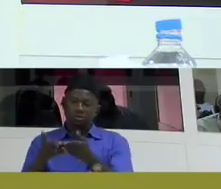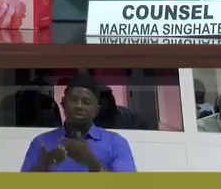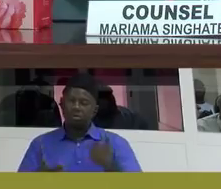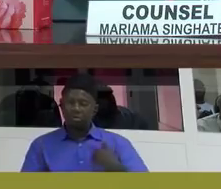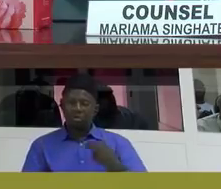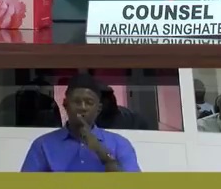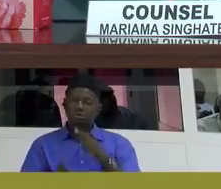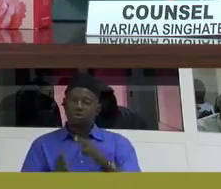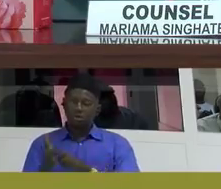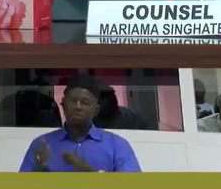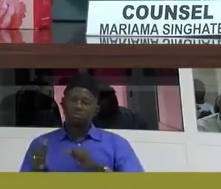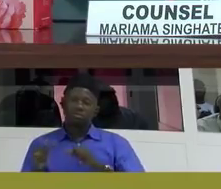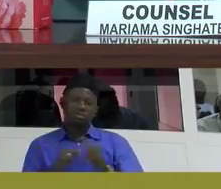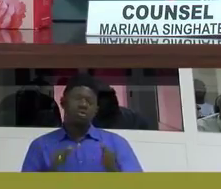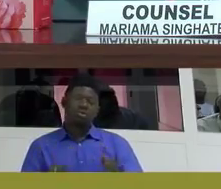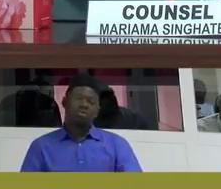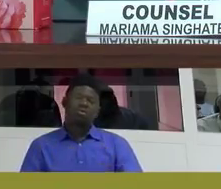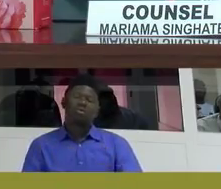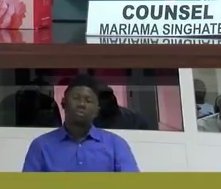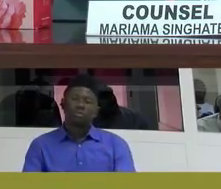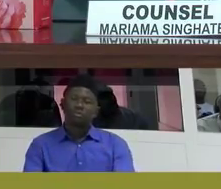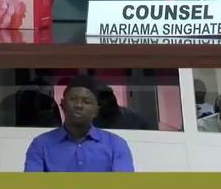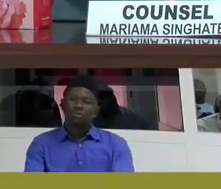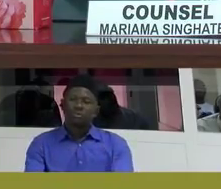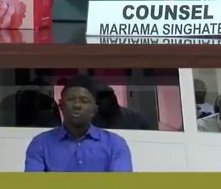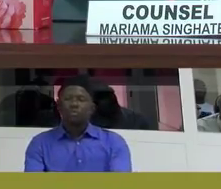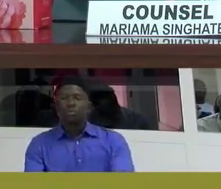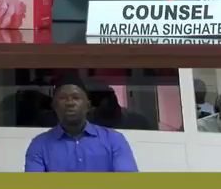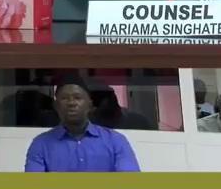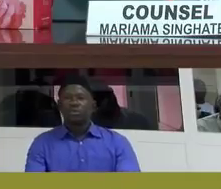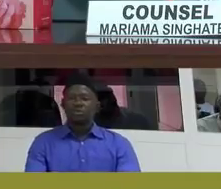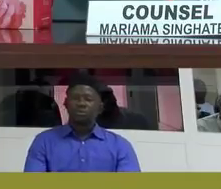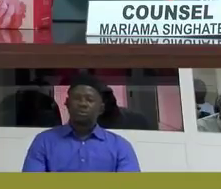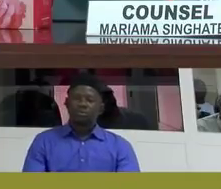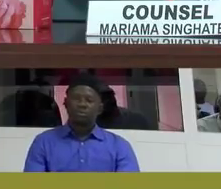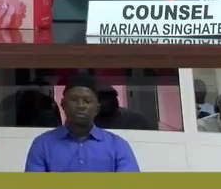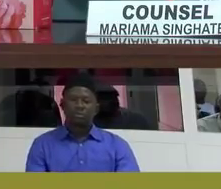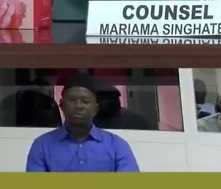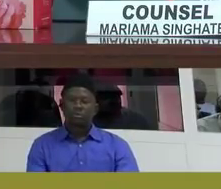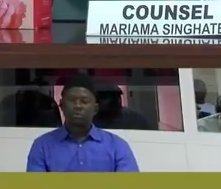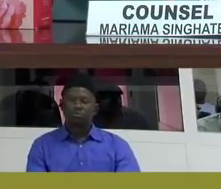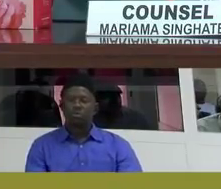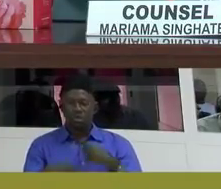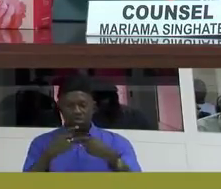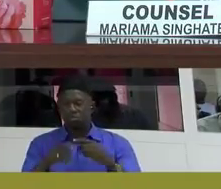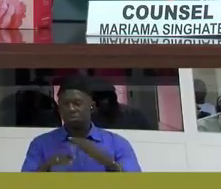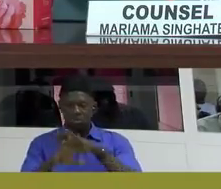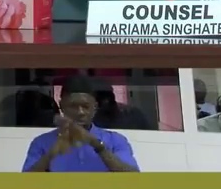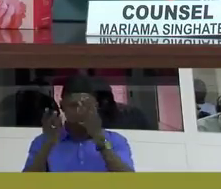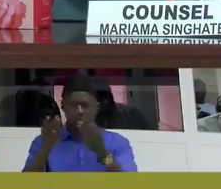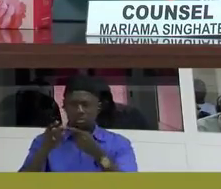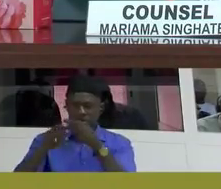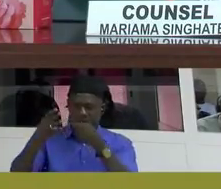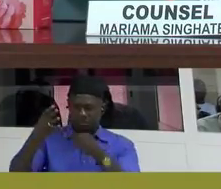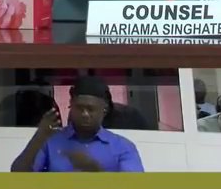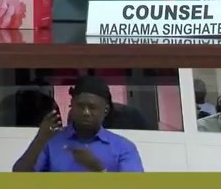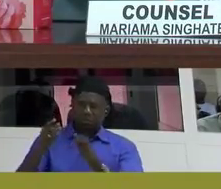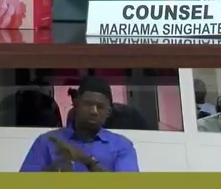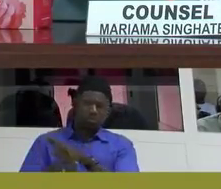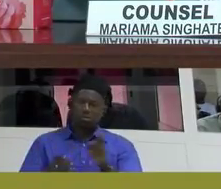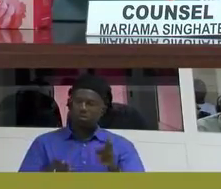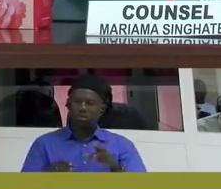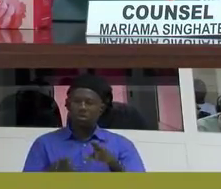most. So, but in spite of all this, you did not